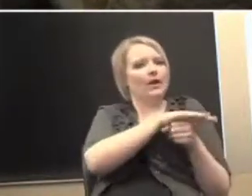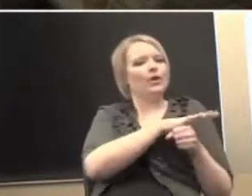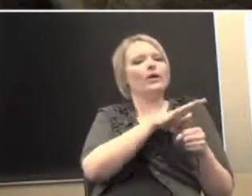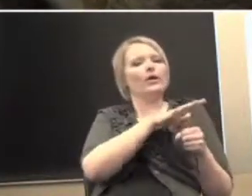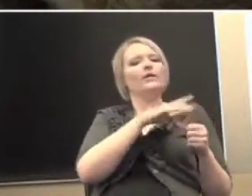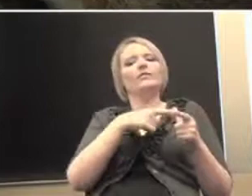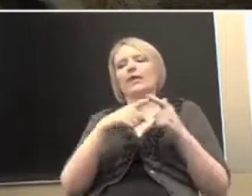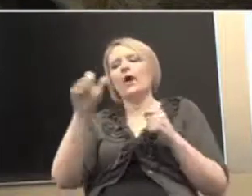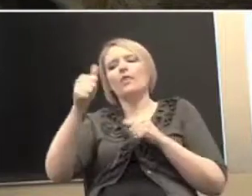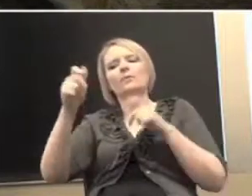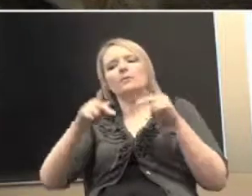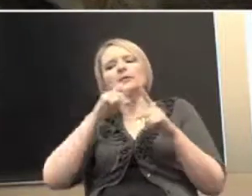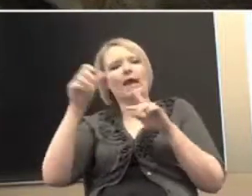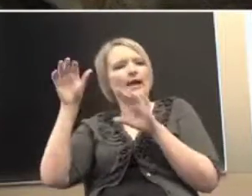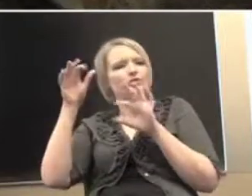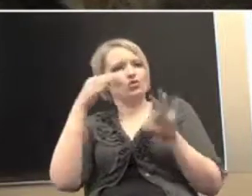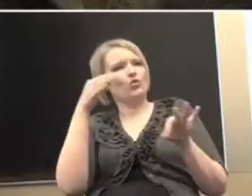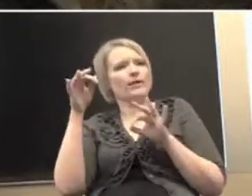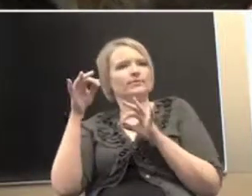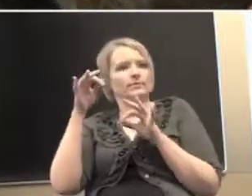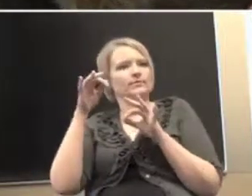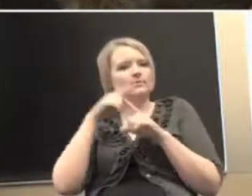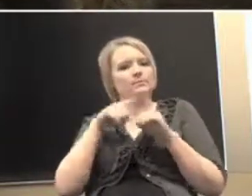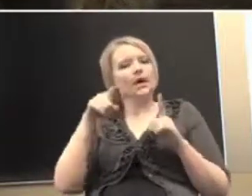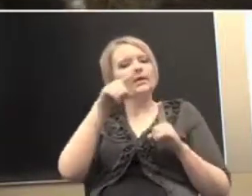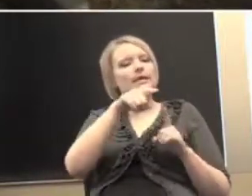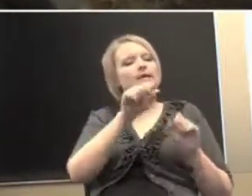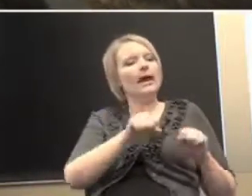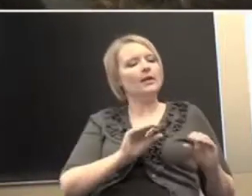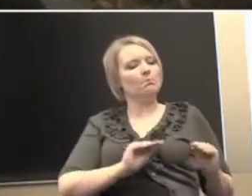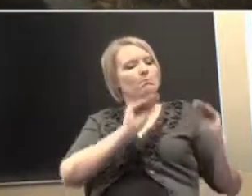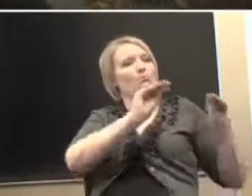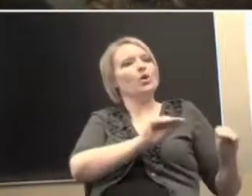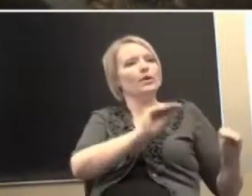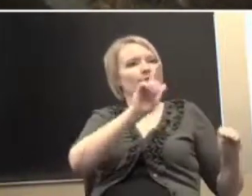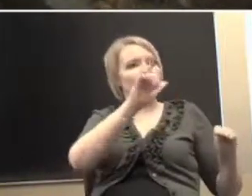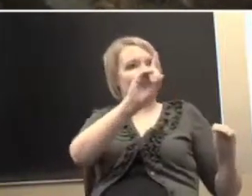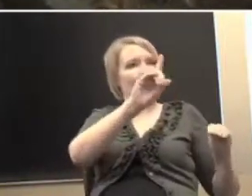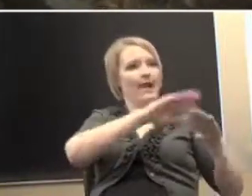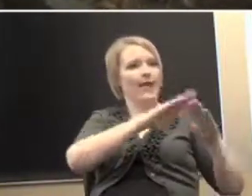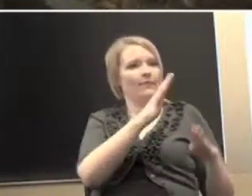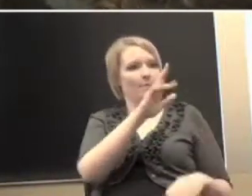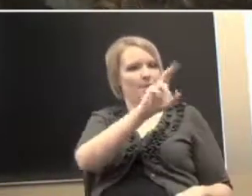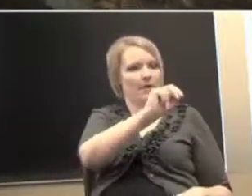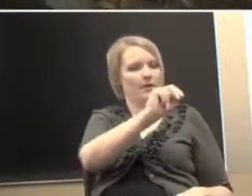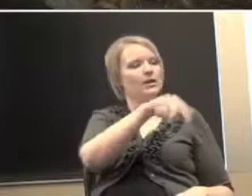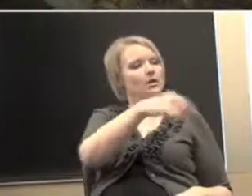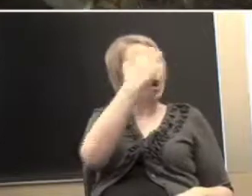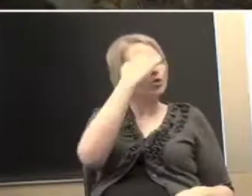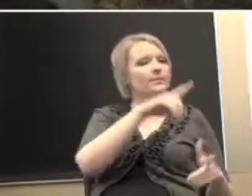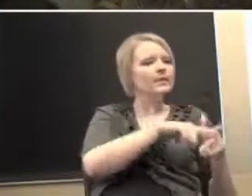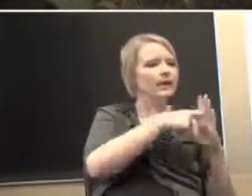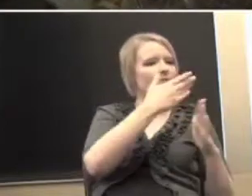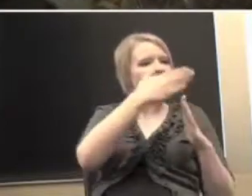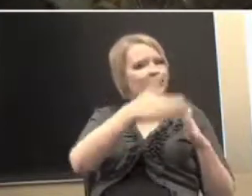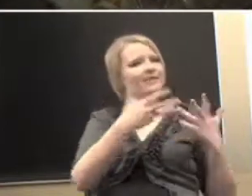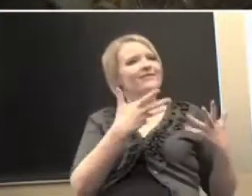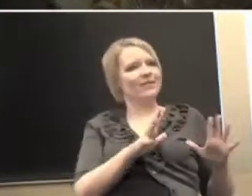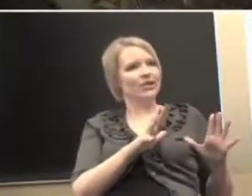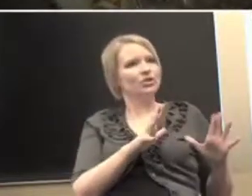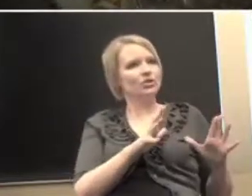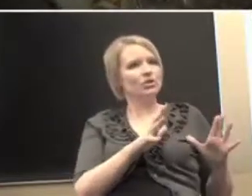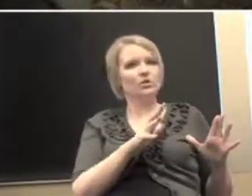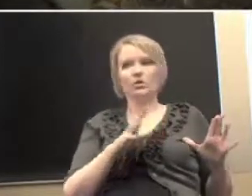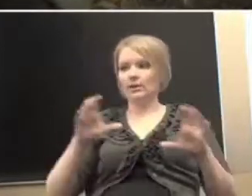learning environment. So if he can put the lid on the bin and know he's done with it and can move on, even though the class isn't